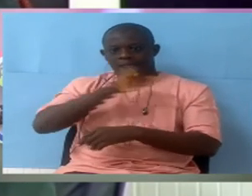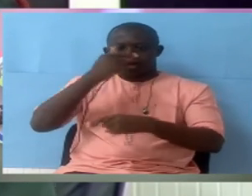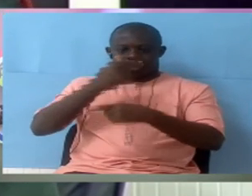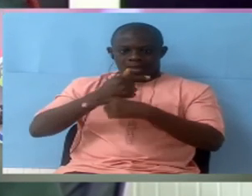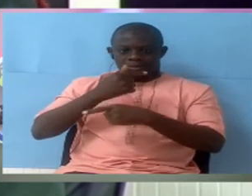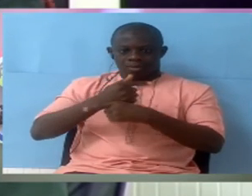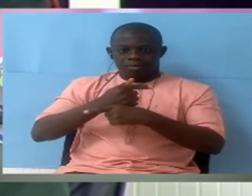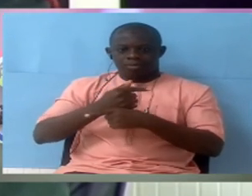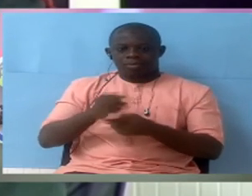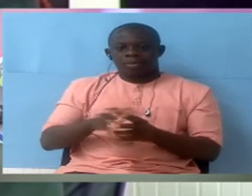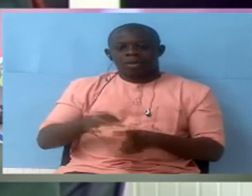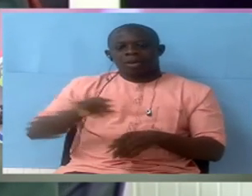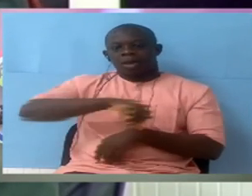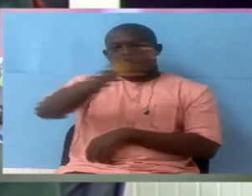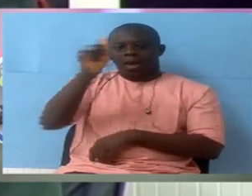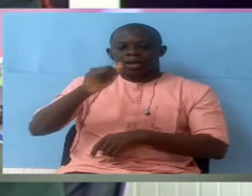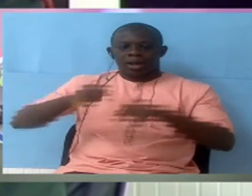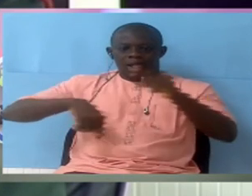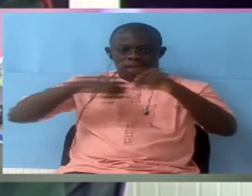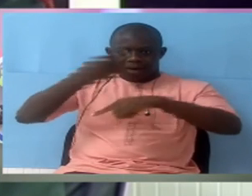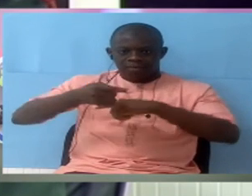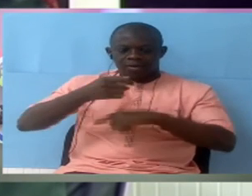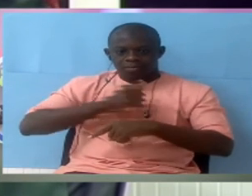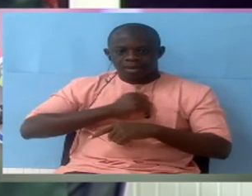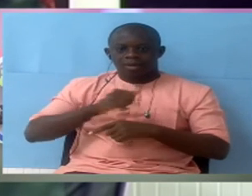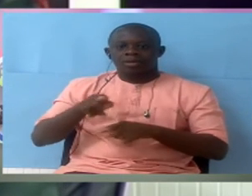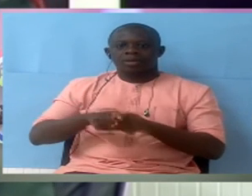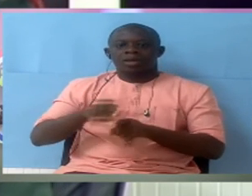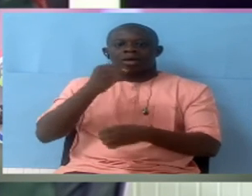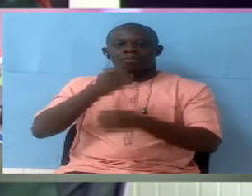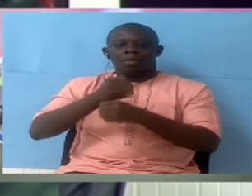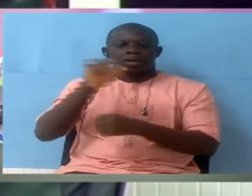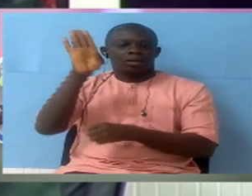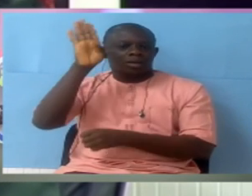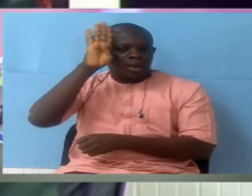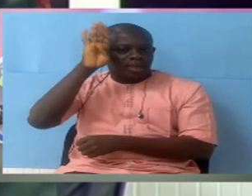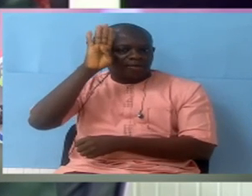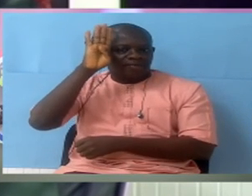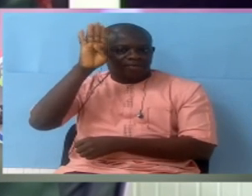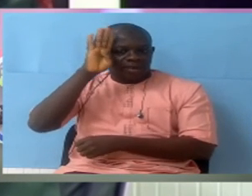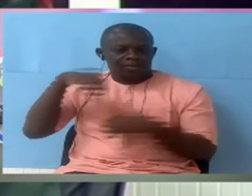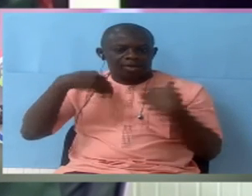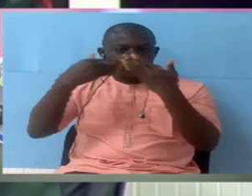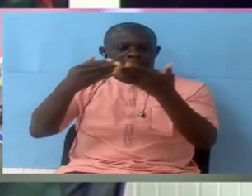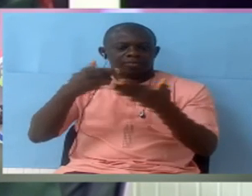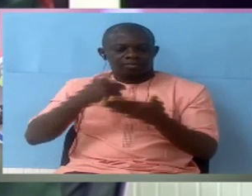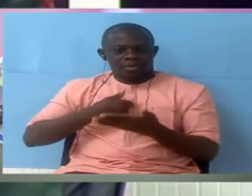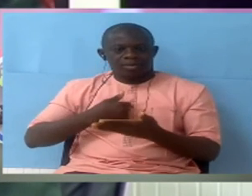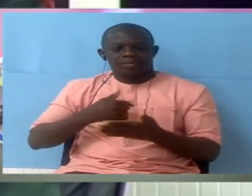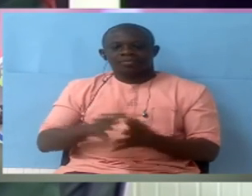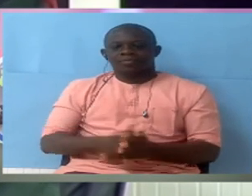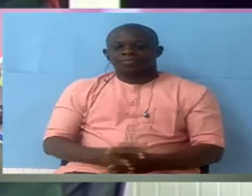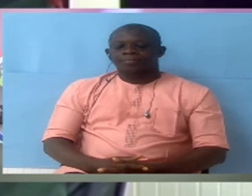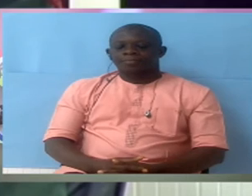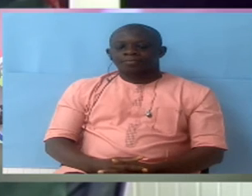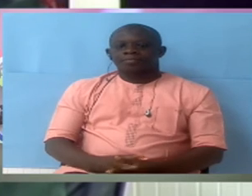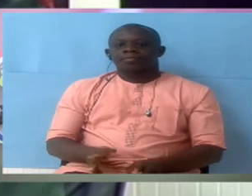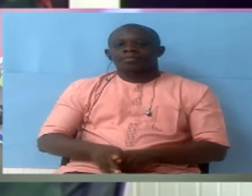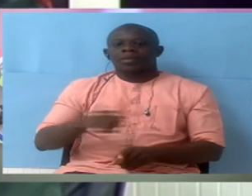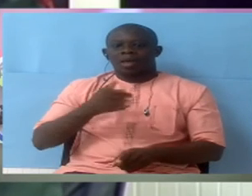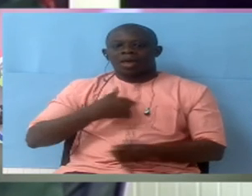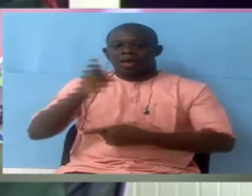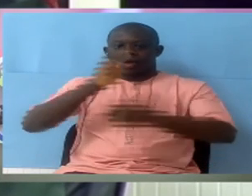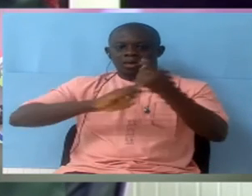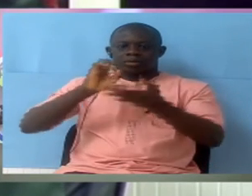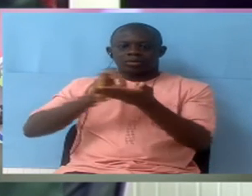wat. And after my disembarkment leave. Ganaw buma defé suma leave ba paré ganaw ma ñibissé. I was